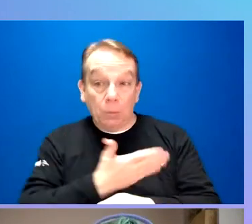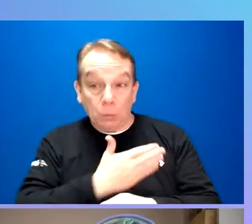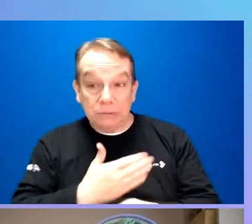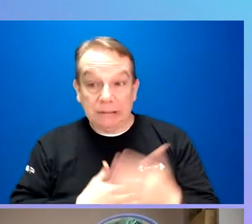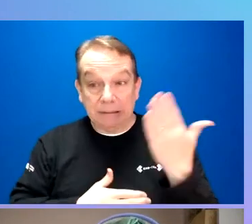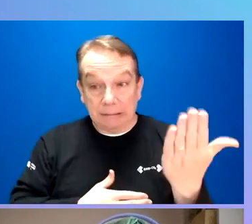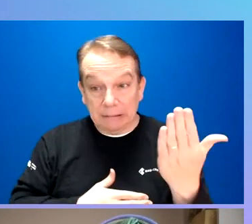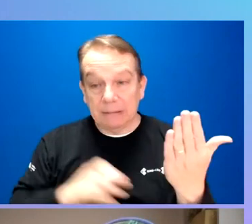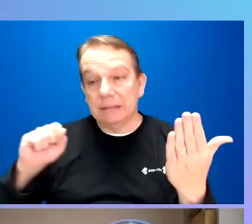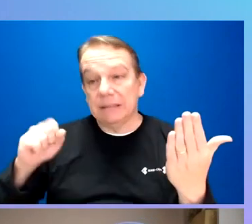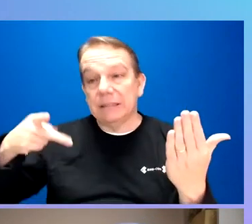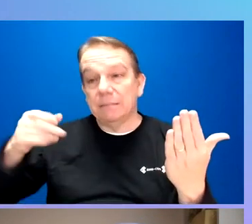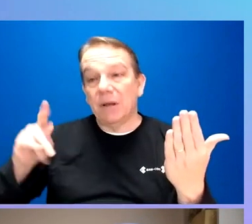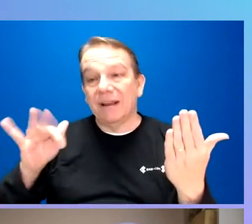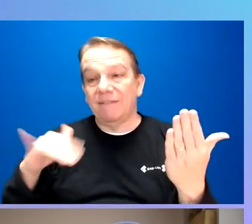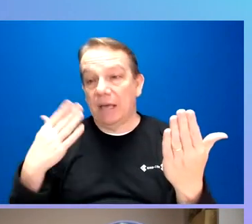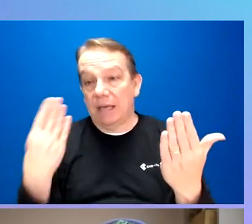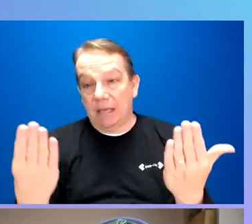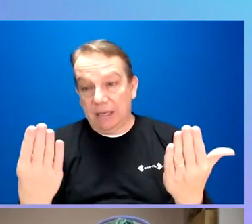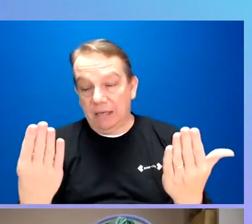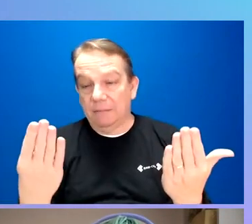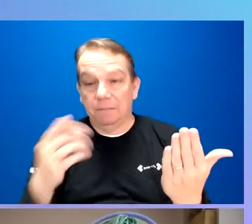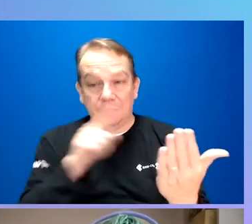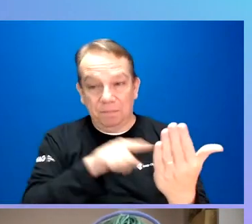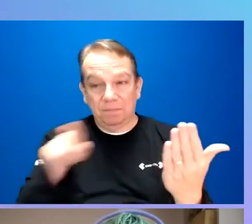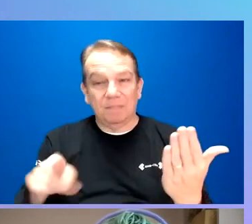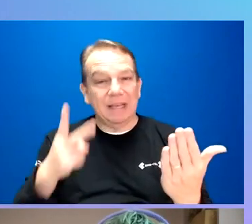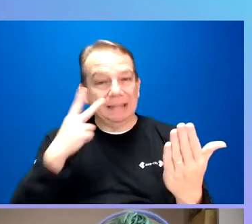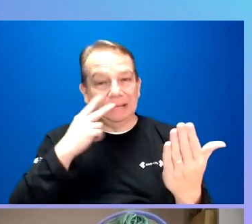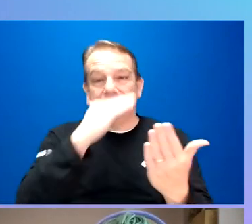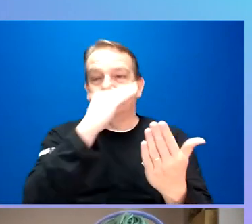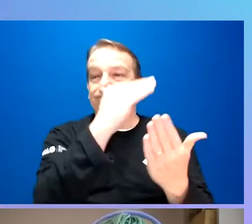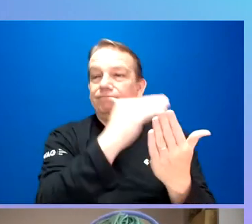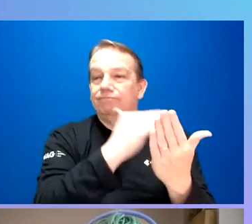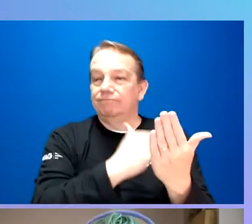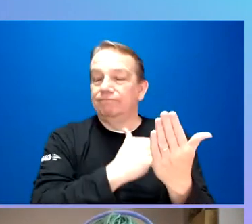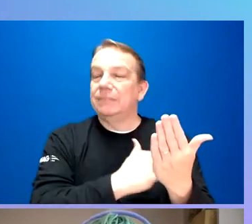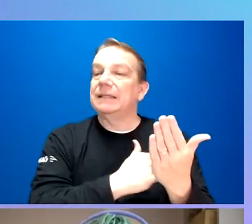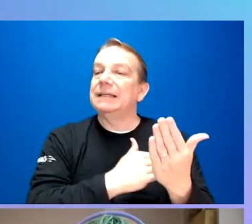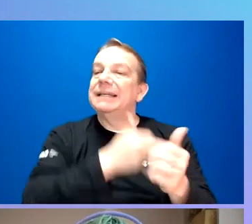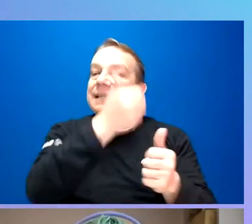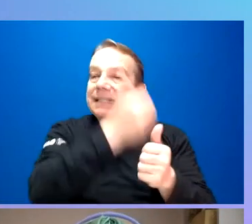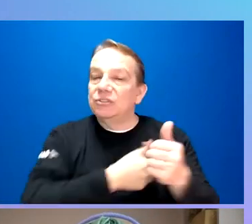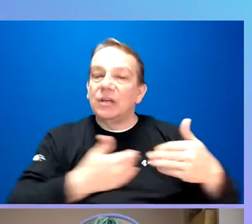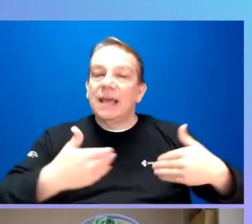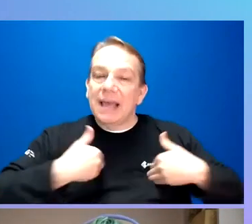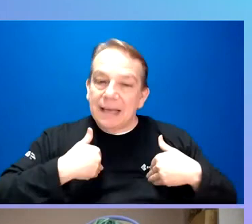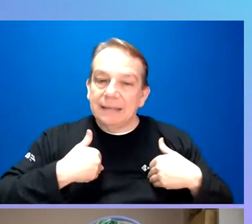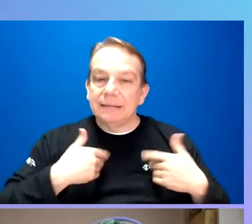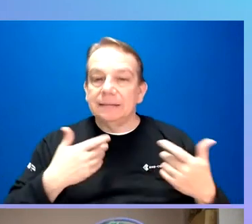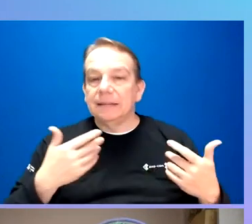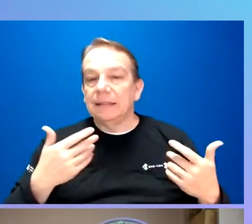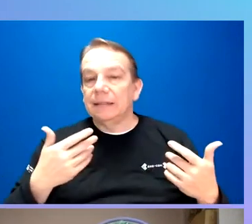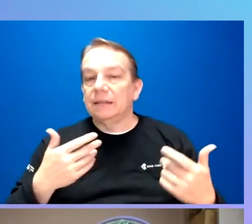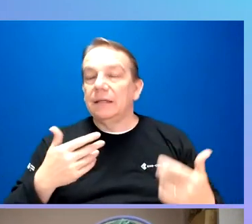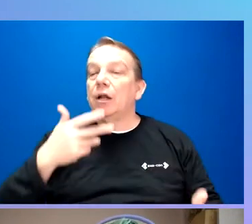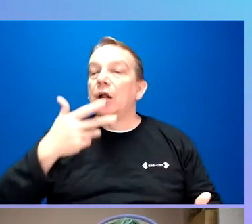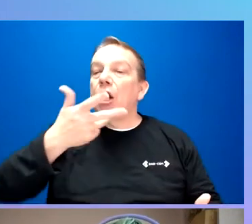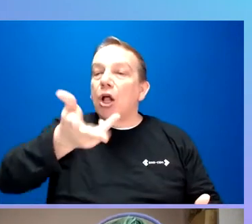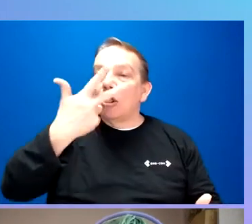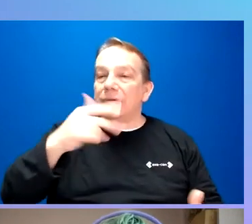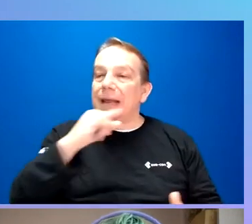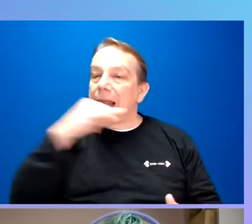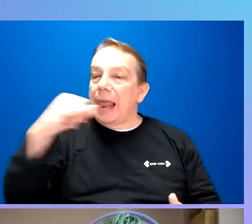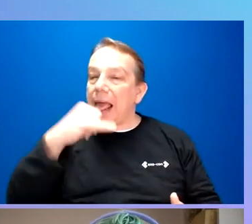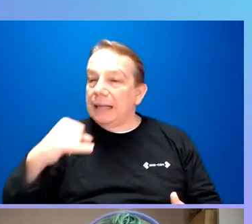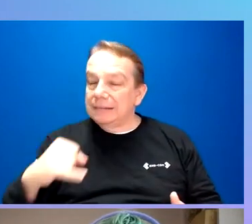Spotify. In the Apple Music screenshot, we can see a list of songs. Each one has a 3 lines icon to